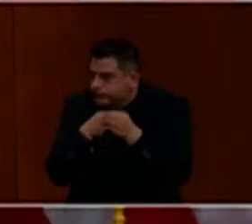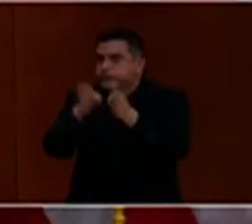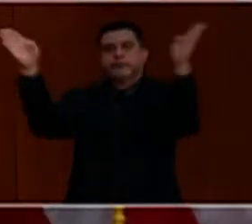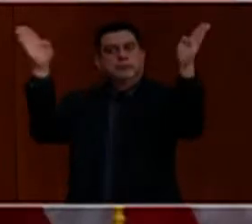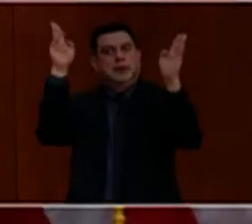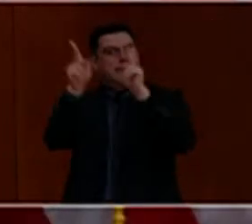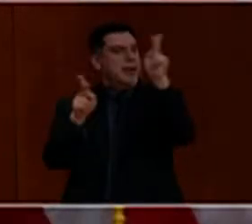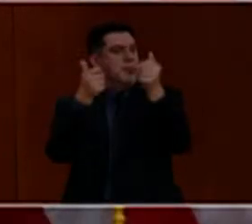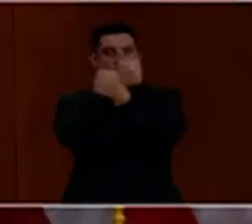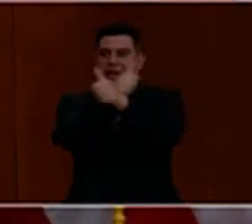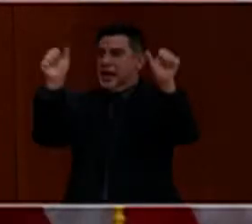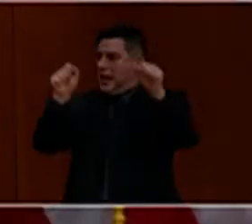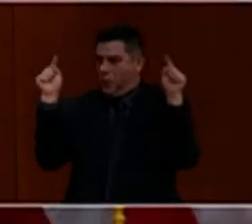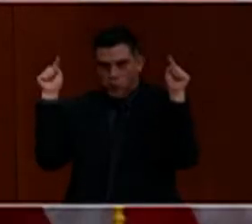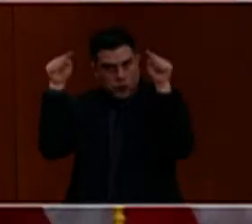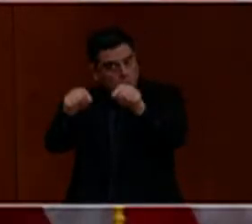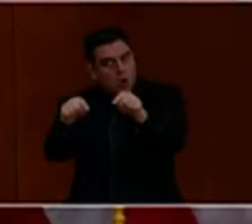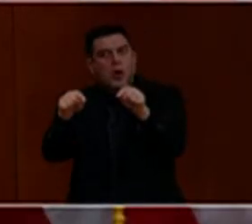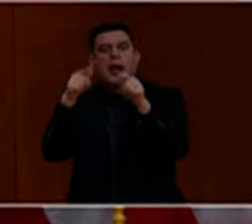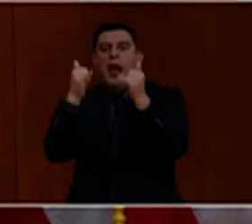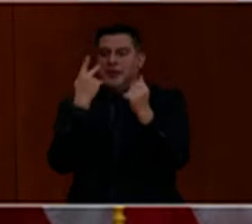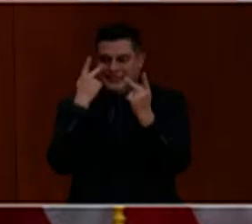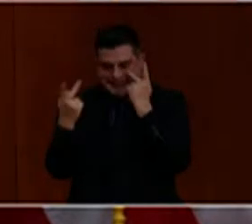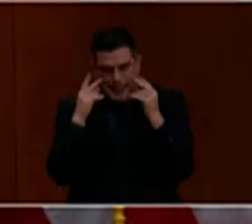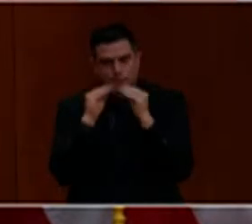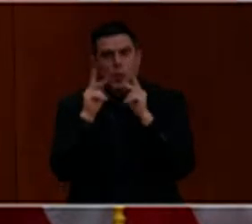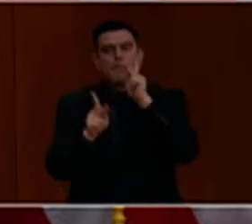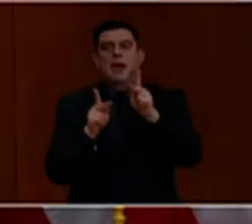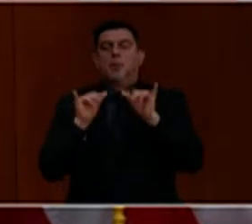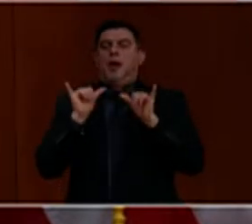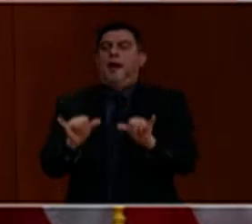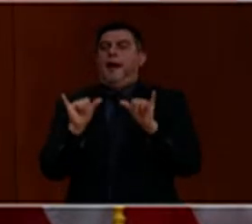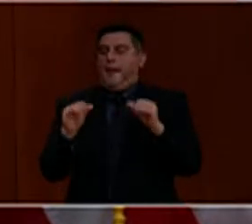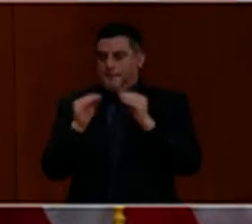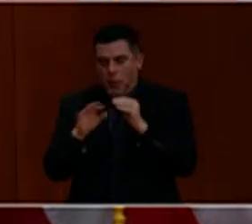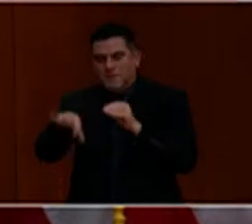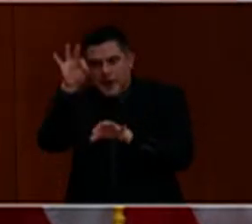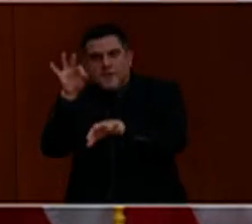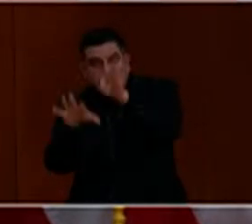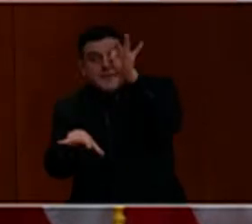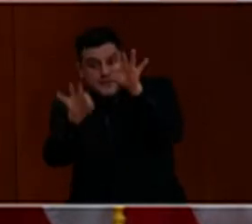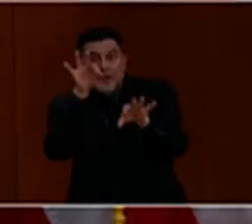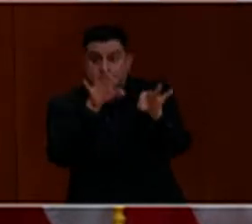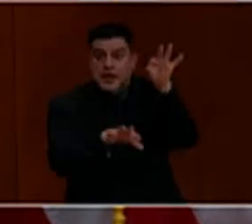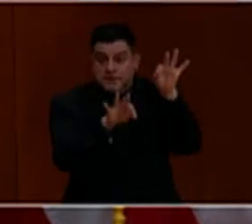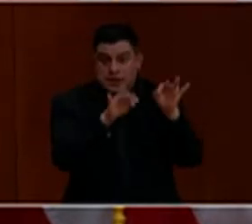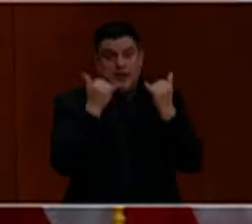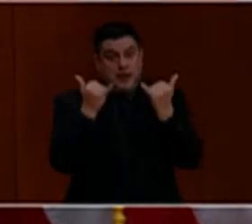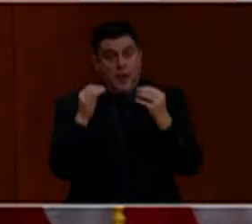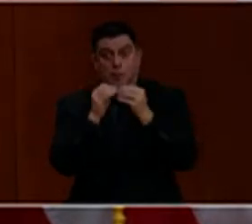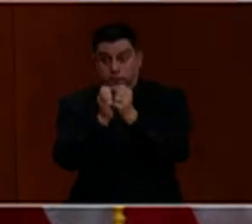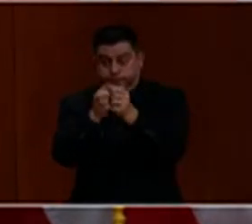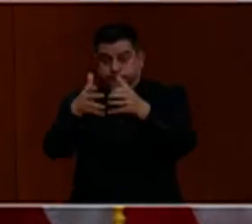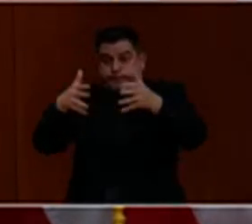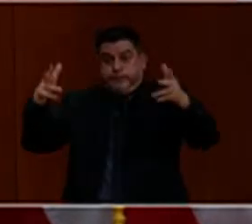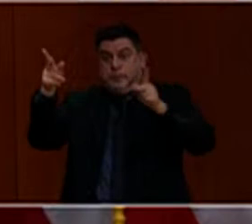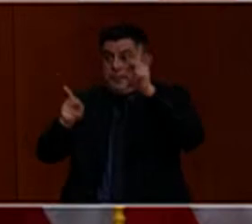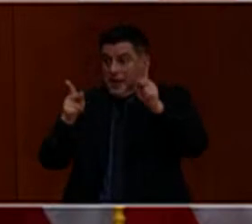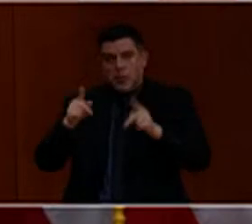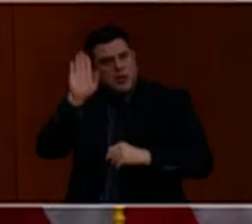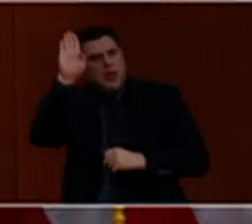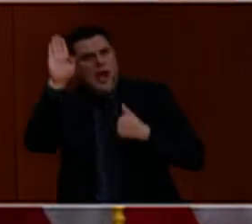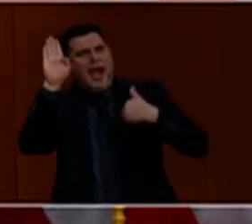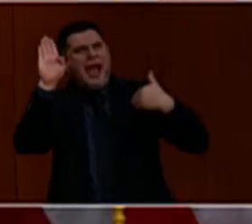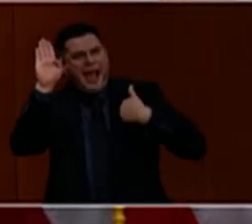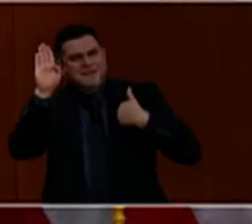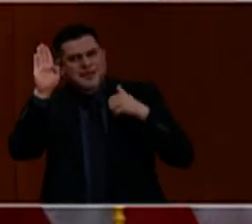there compared to probably where they were in March in terms of Florida who has the ability to give. So we'd absolutely recommend that you